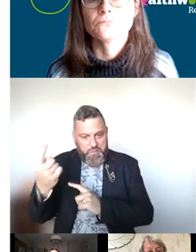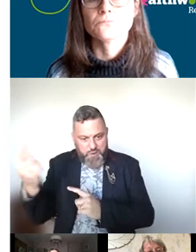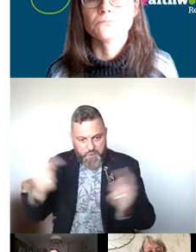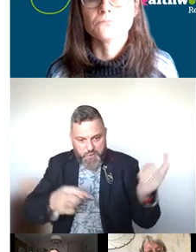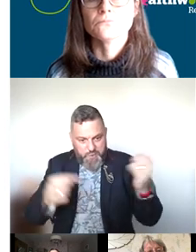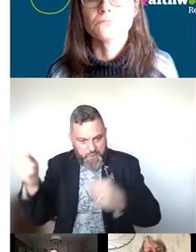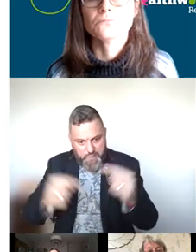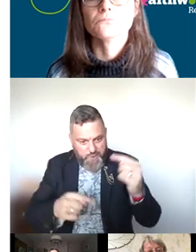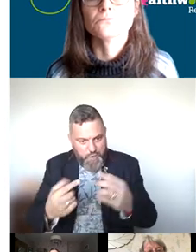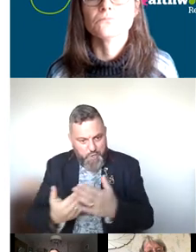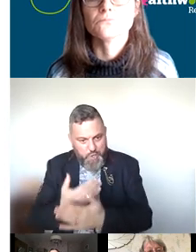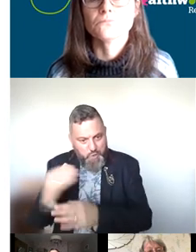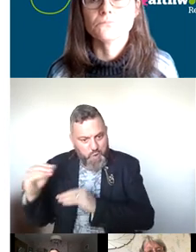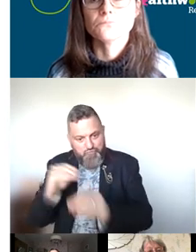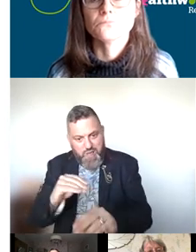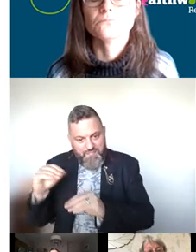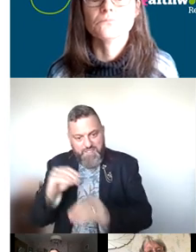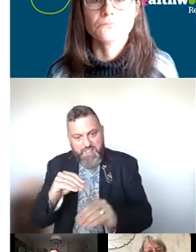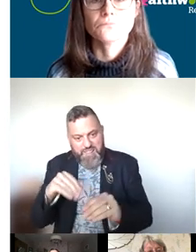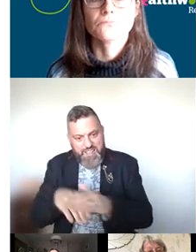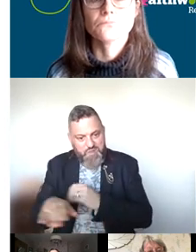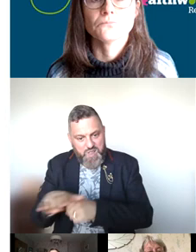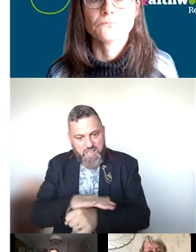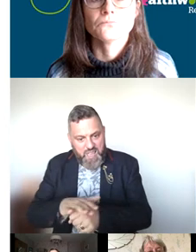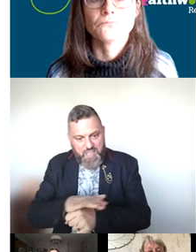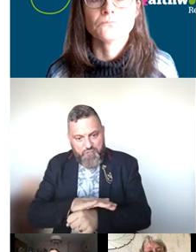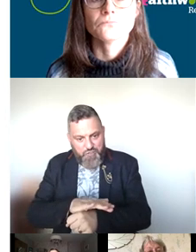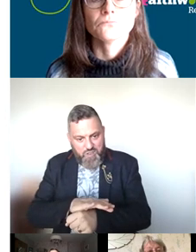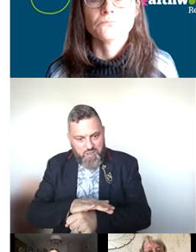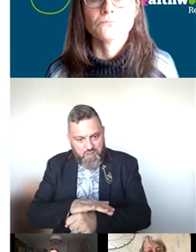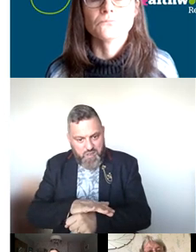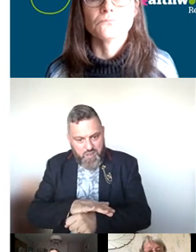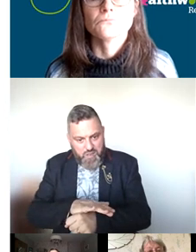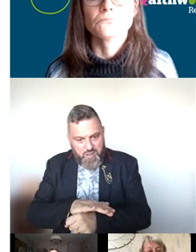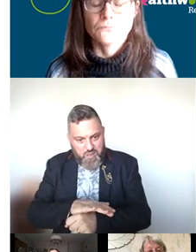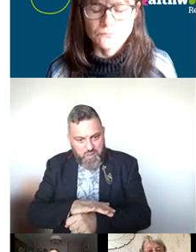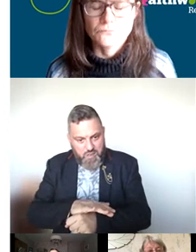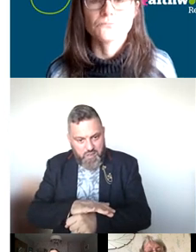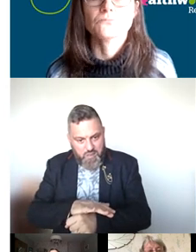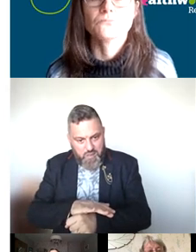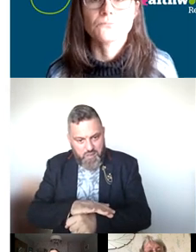in sort of new arrivals into the area. I'm not sure that